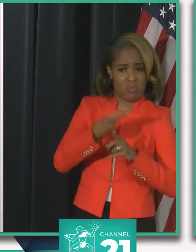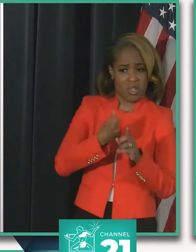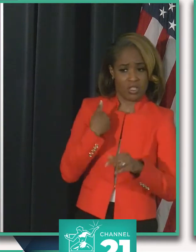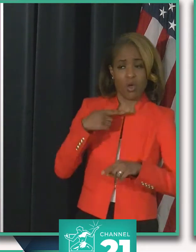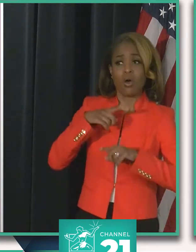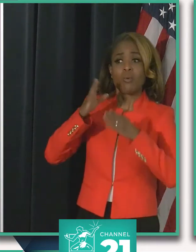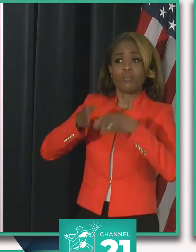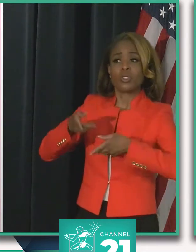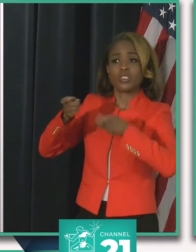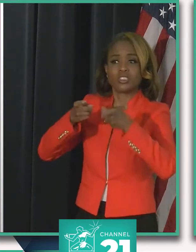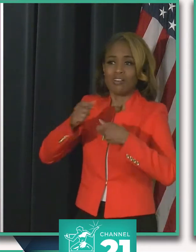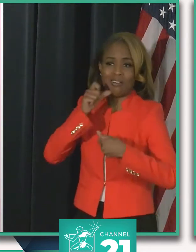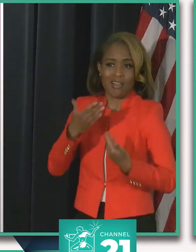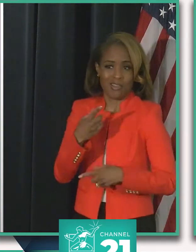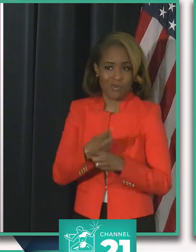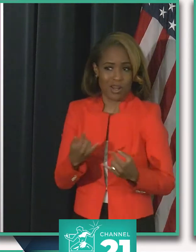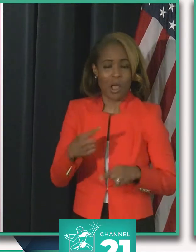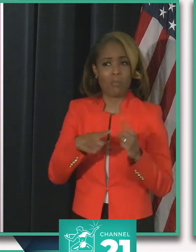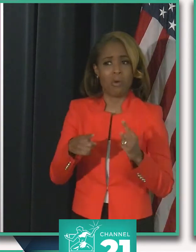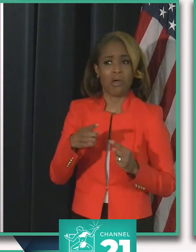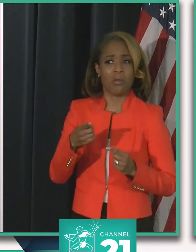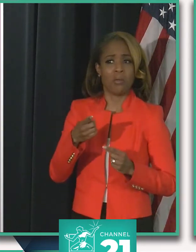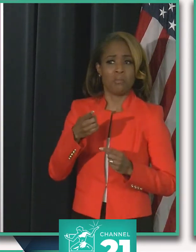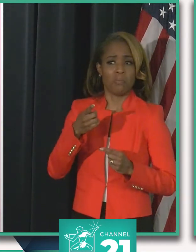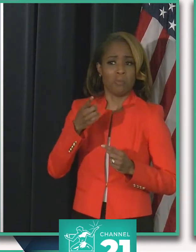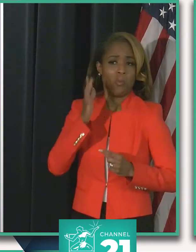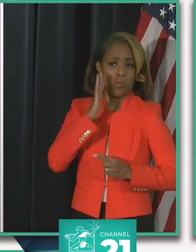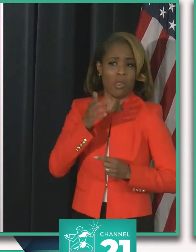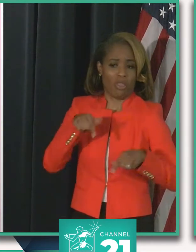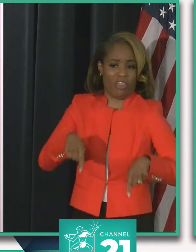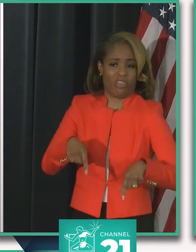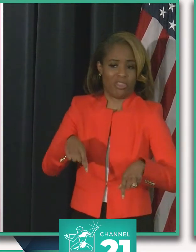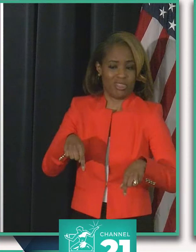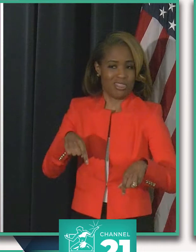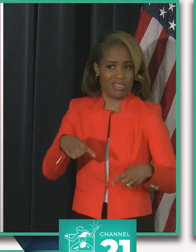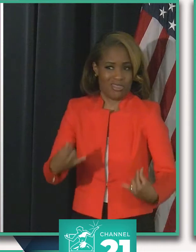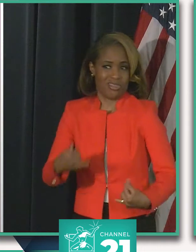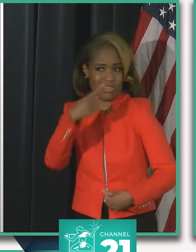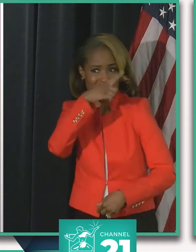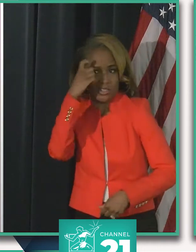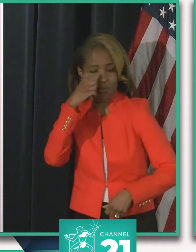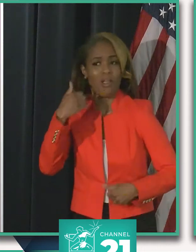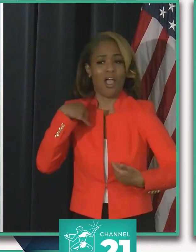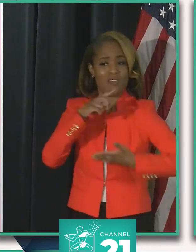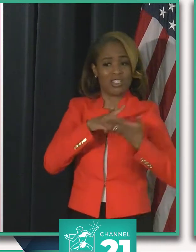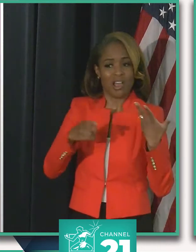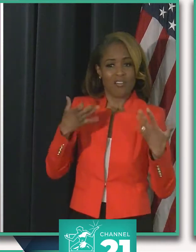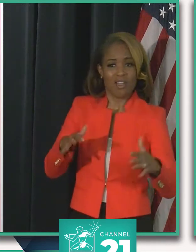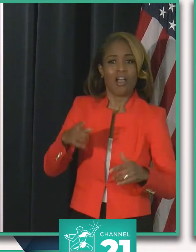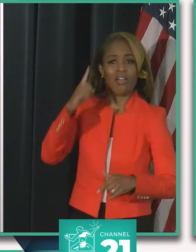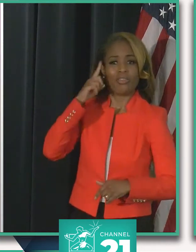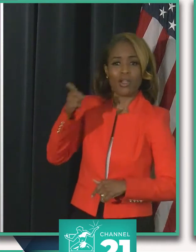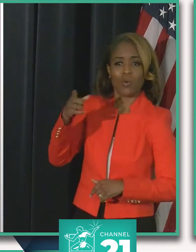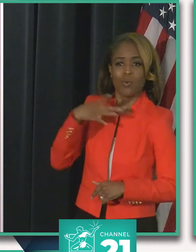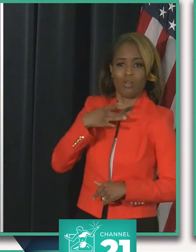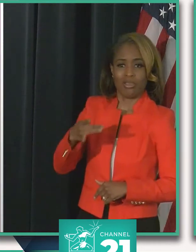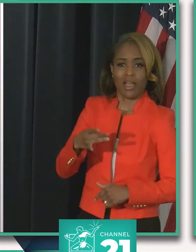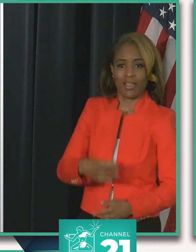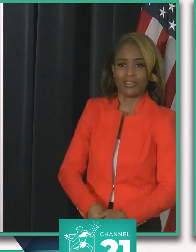now, but I'm confident we're going to get to it this summer. But we have a design done, and I think you're going to like it.